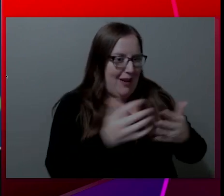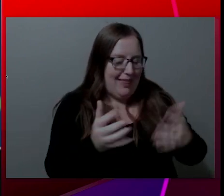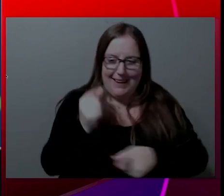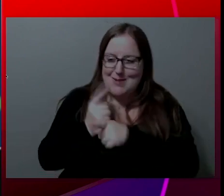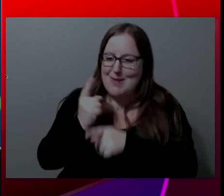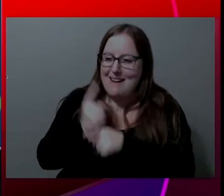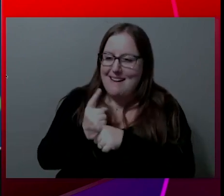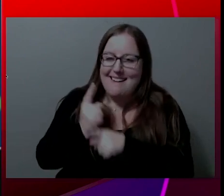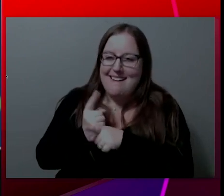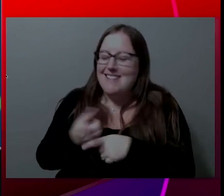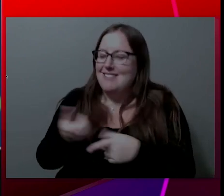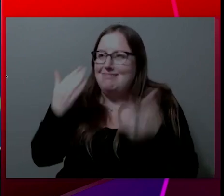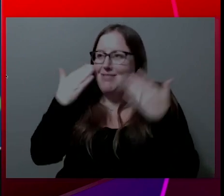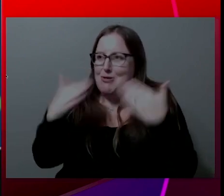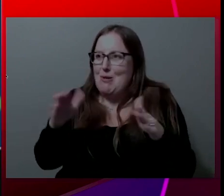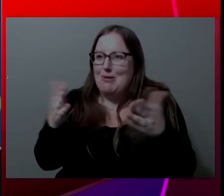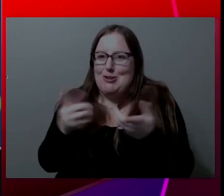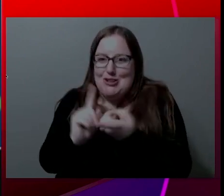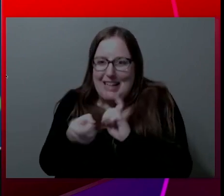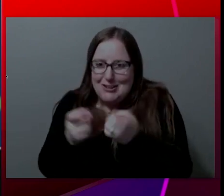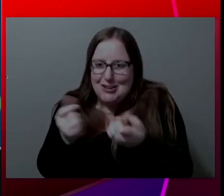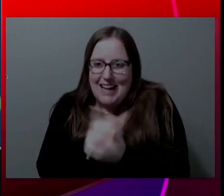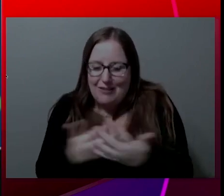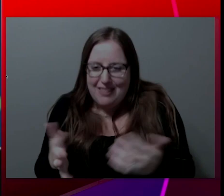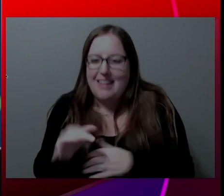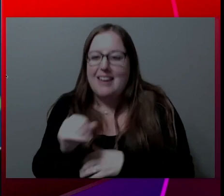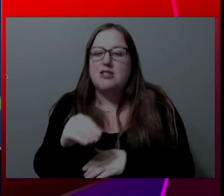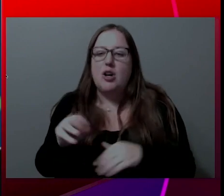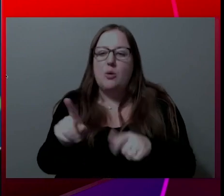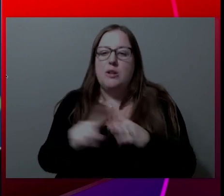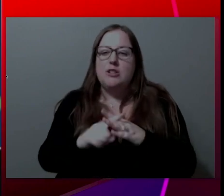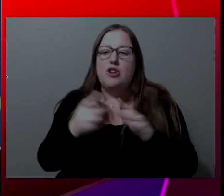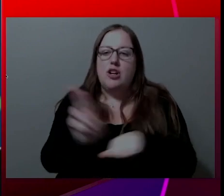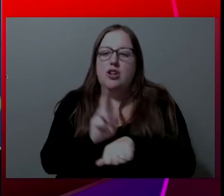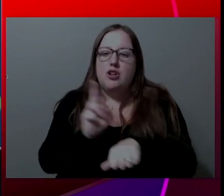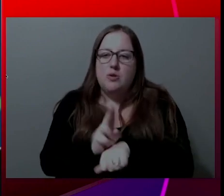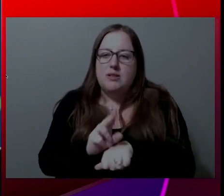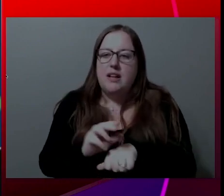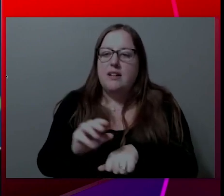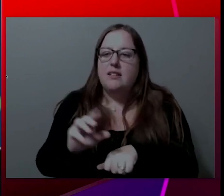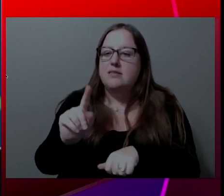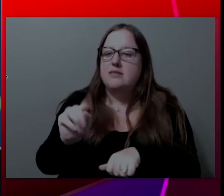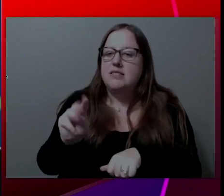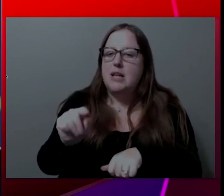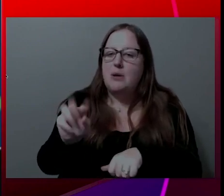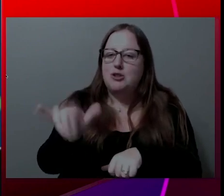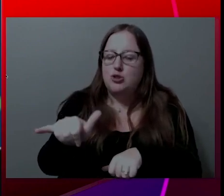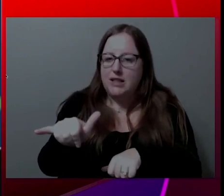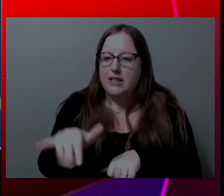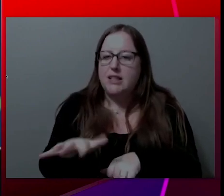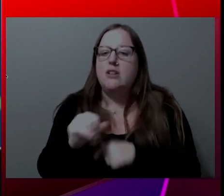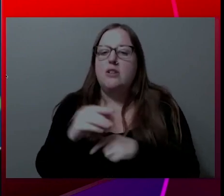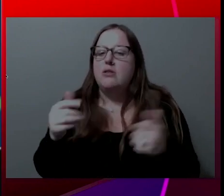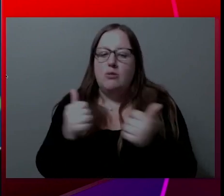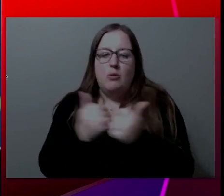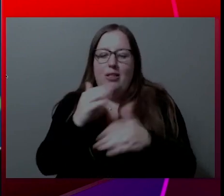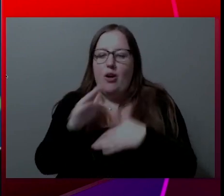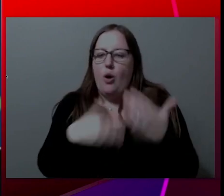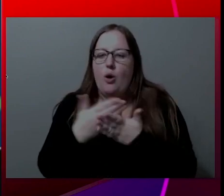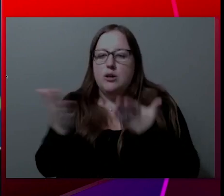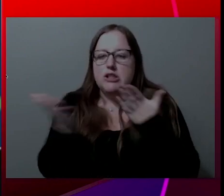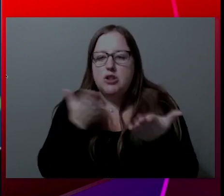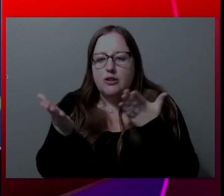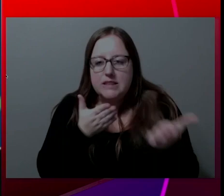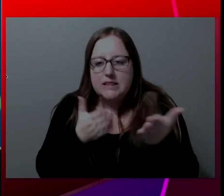You don't even know what to monitor yet. Exactly. So we started leveraging OpenTelemetry, and so we've implemented OpenTelemetry across all of our services, our ML workers, our